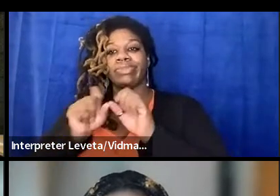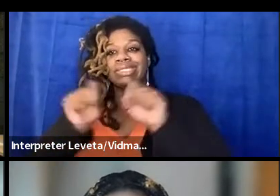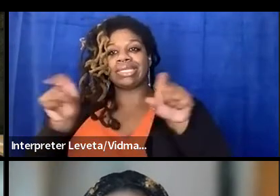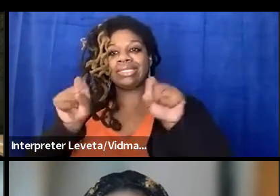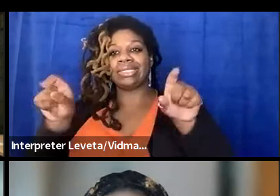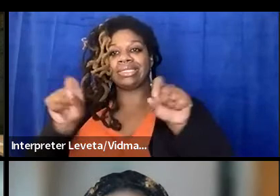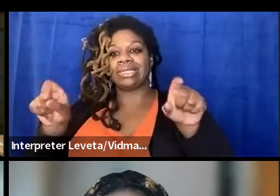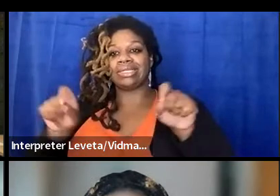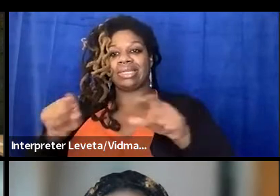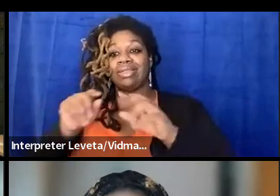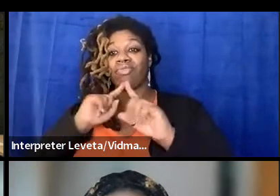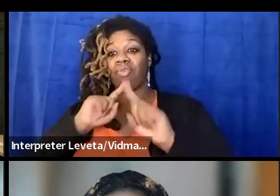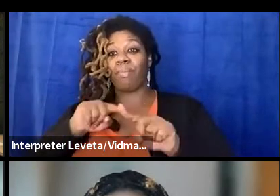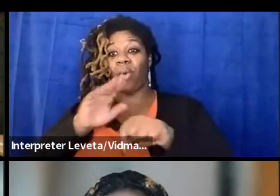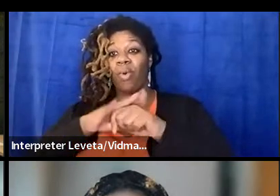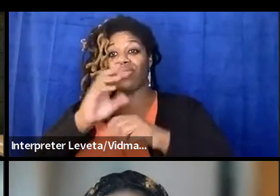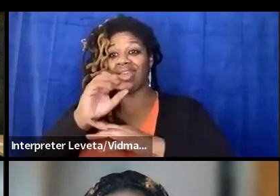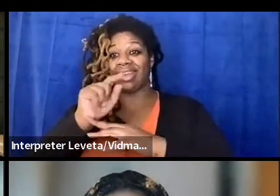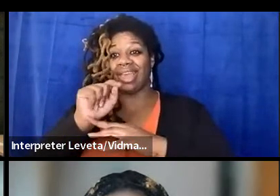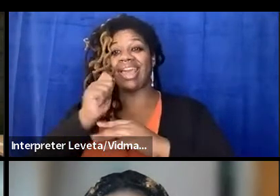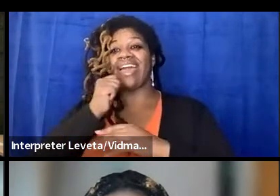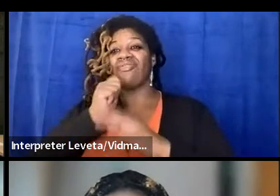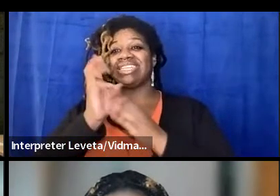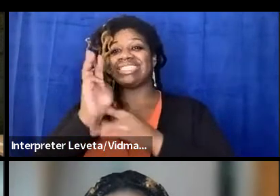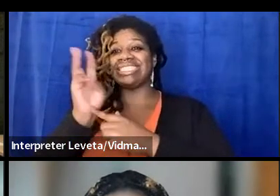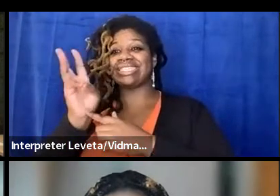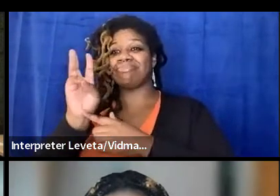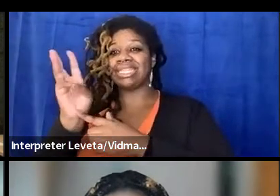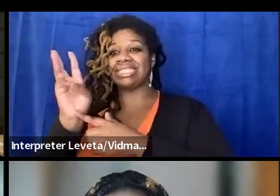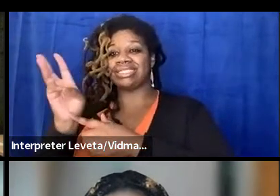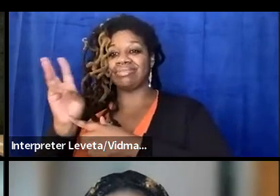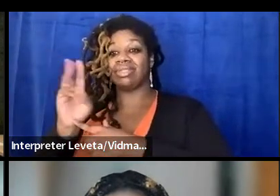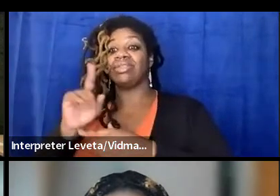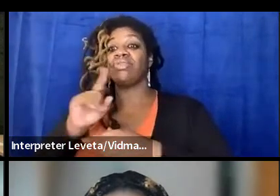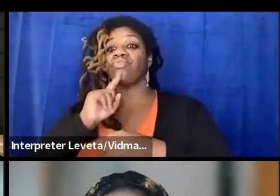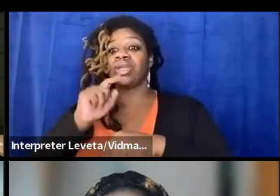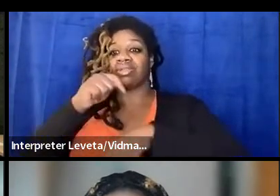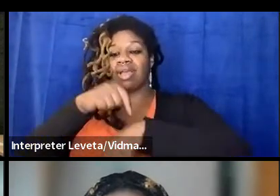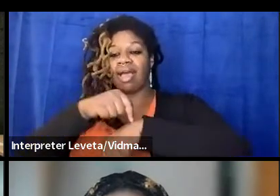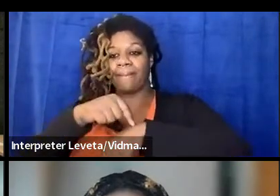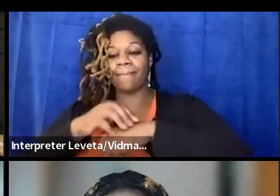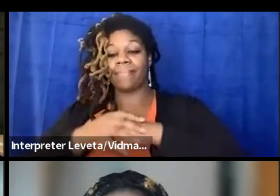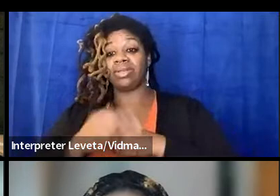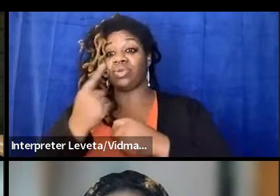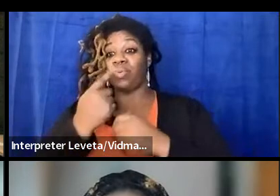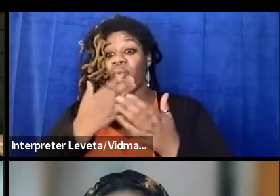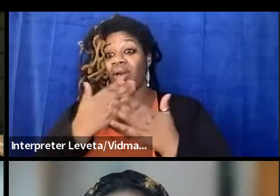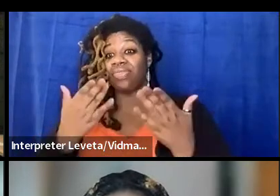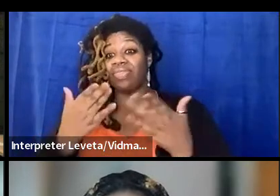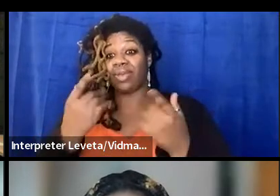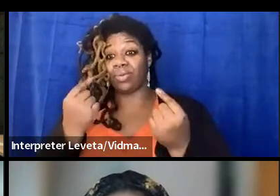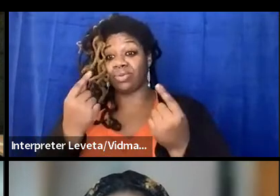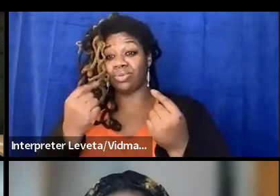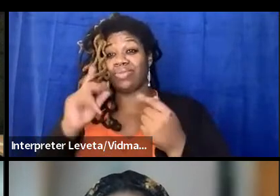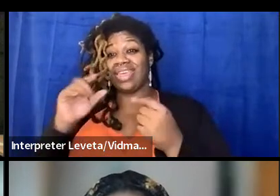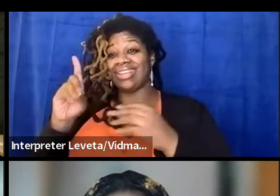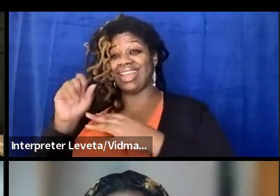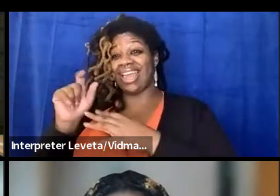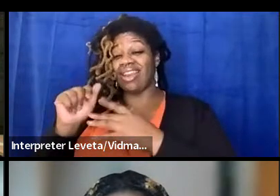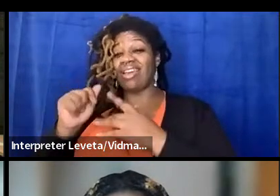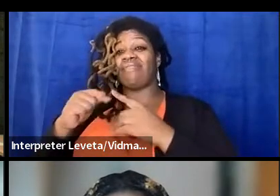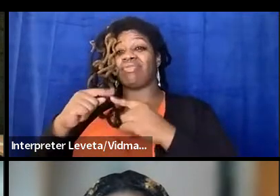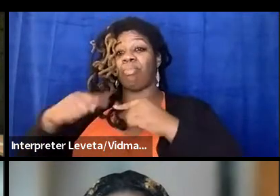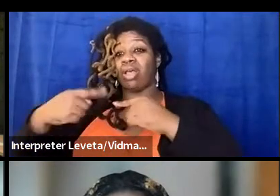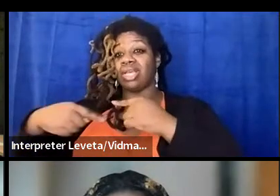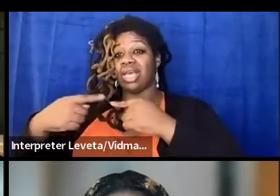6 minutes. So we also shared it real time. So one of the things that needed to be done was the data needed to be processed. And